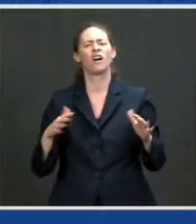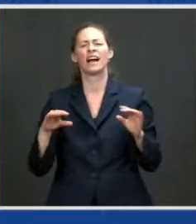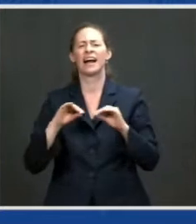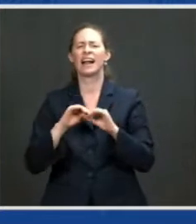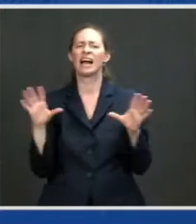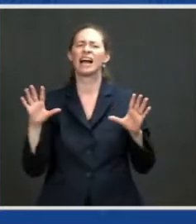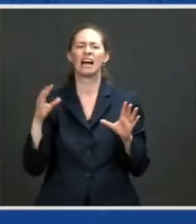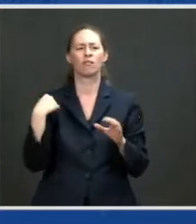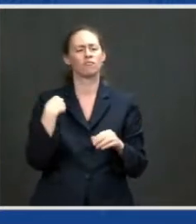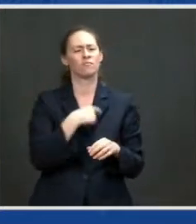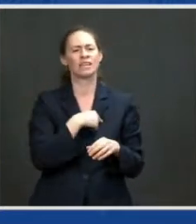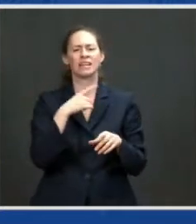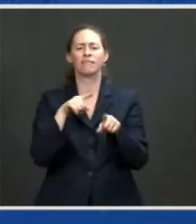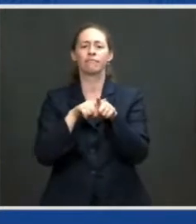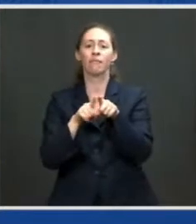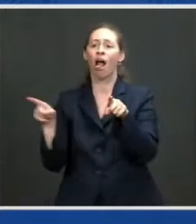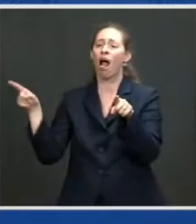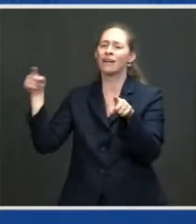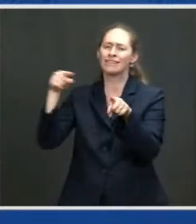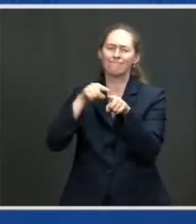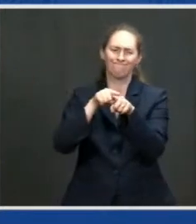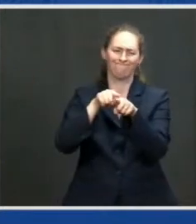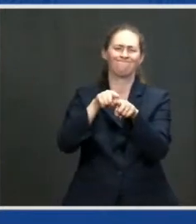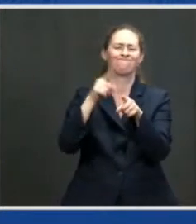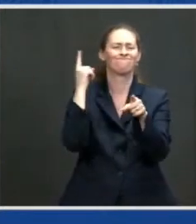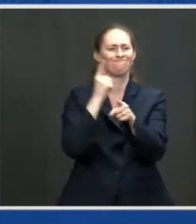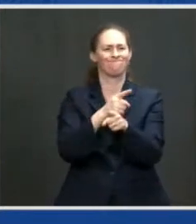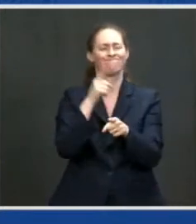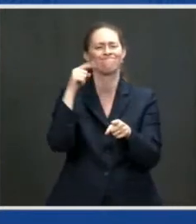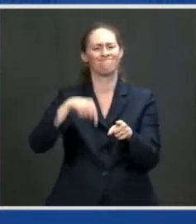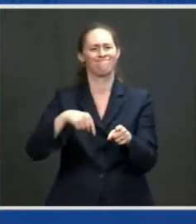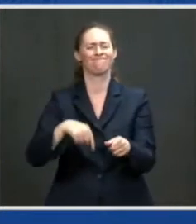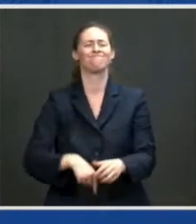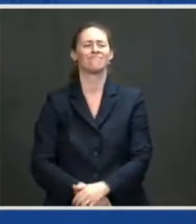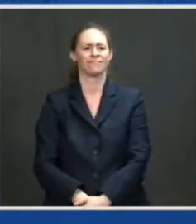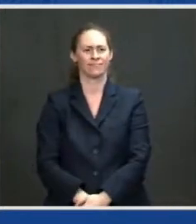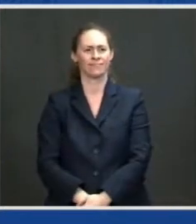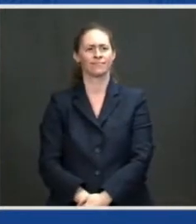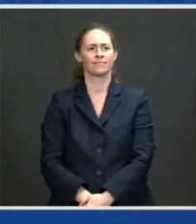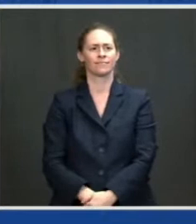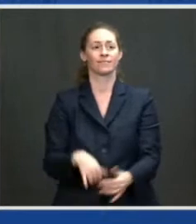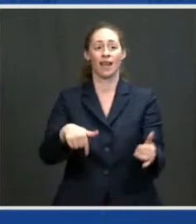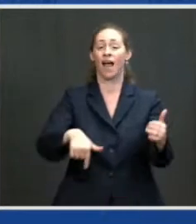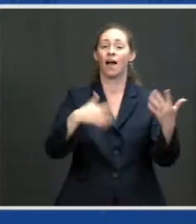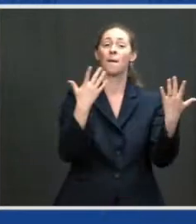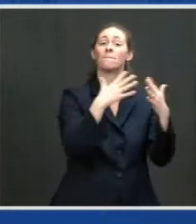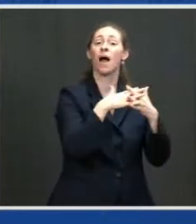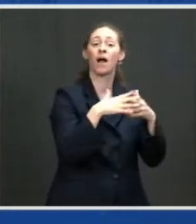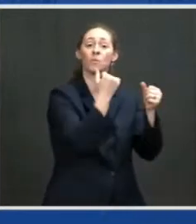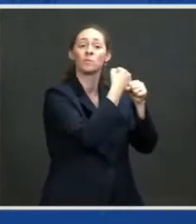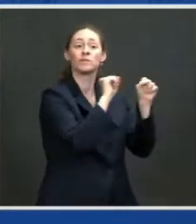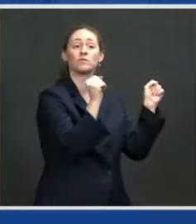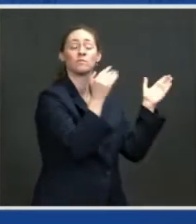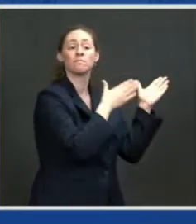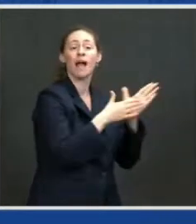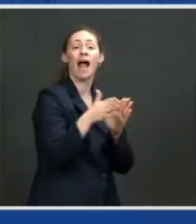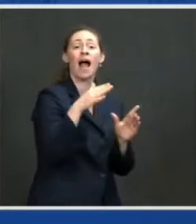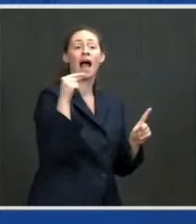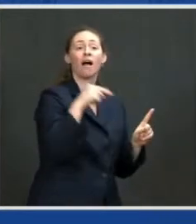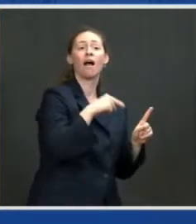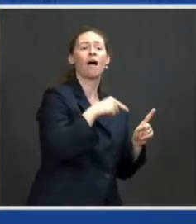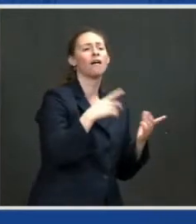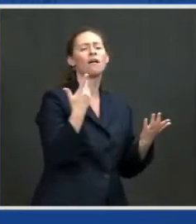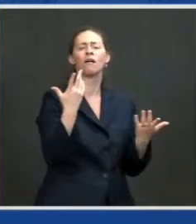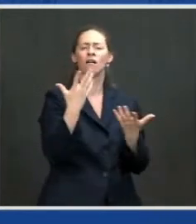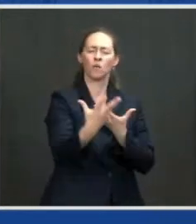track. The American Rescue Plan laid a strong foundation for a new economy that brings everybody along. But it's just a